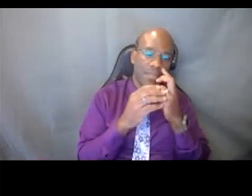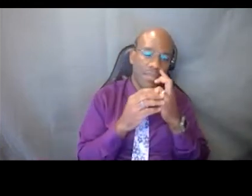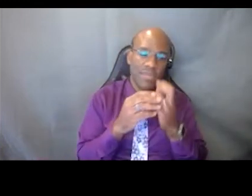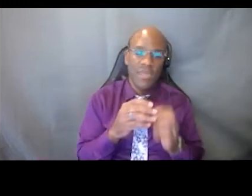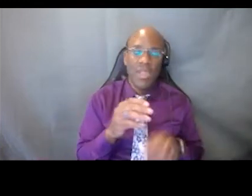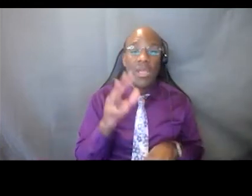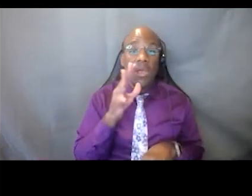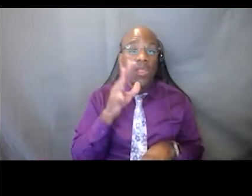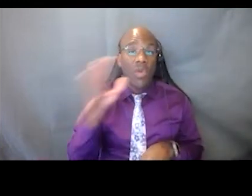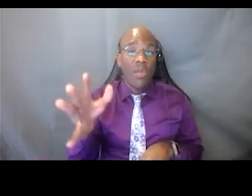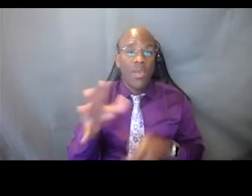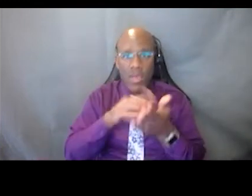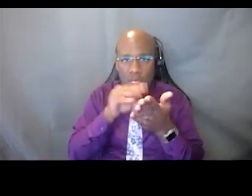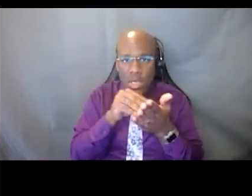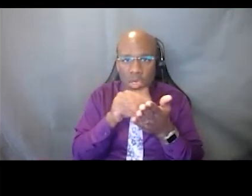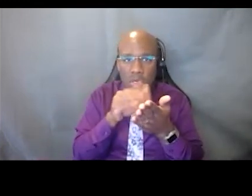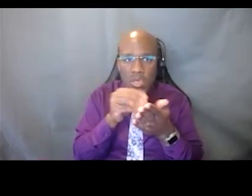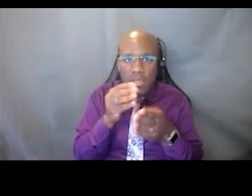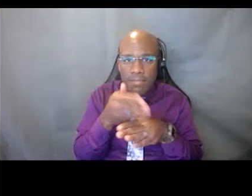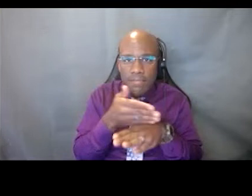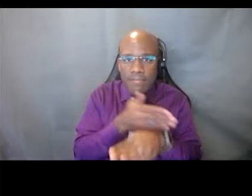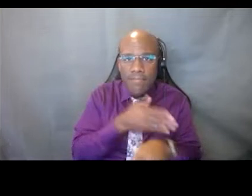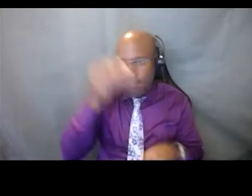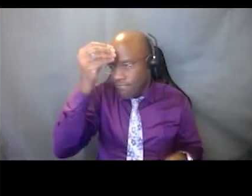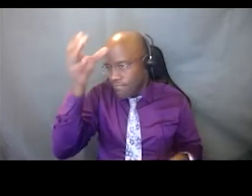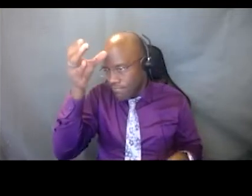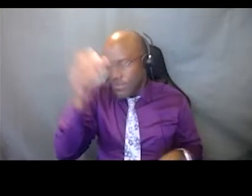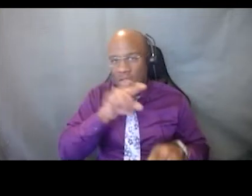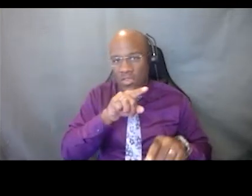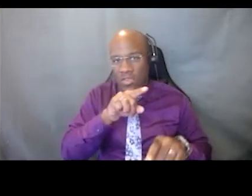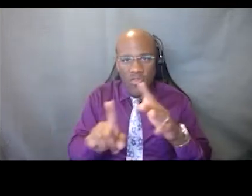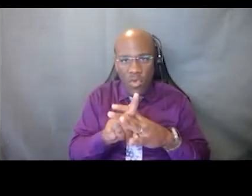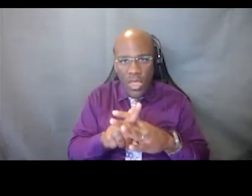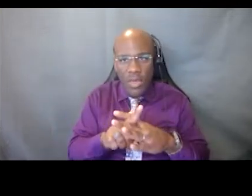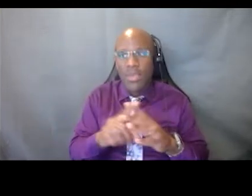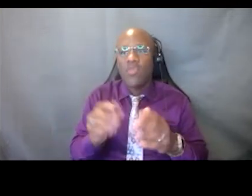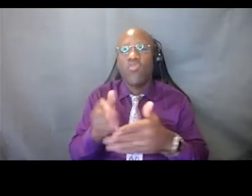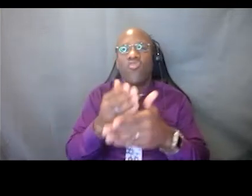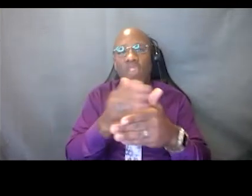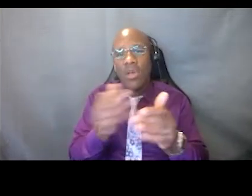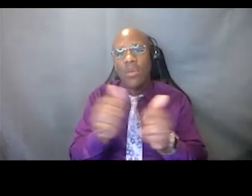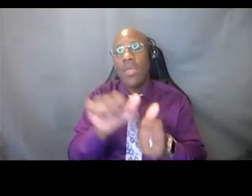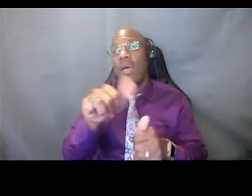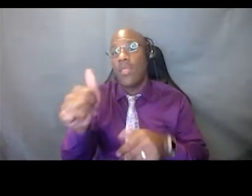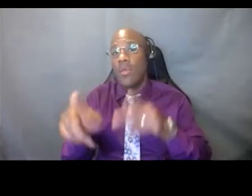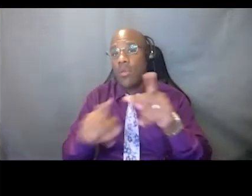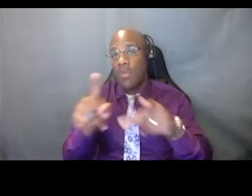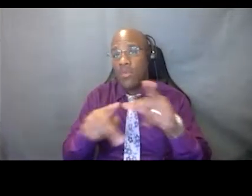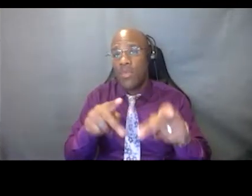gain and learn or whatever about every single time she's coming to do this, she's coming to give back. And I think that's a beautiful thing about her.